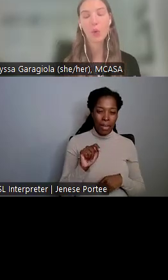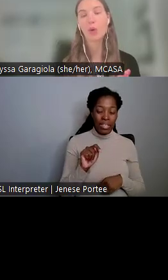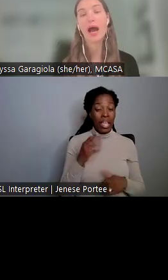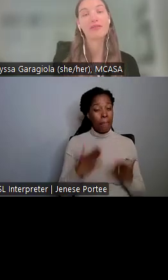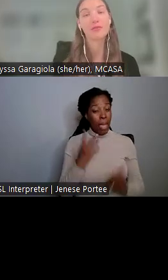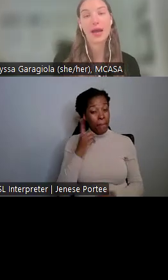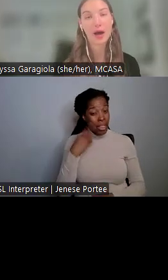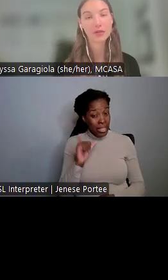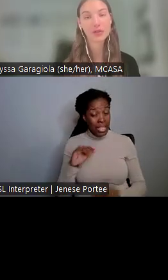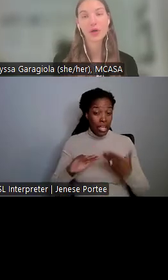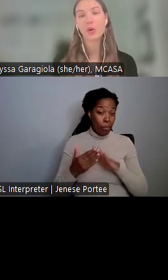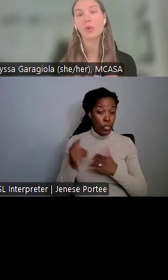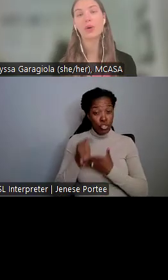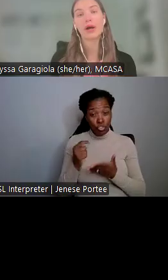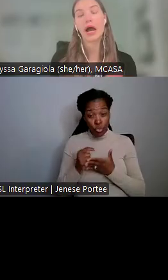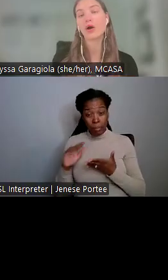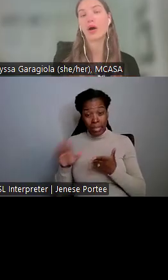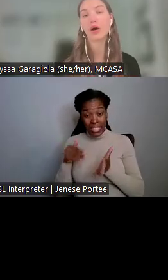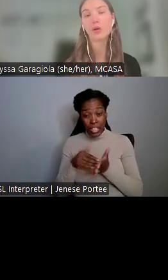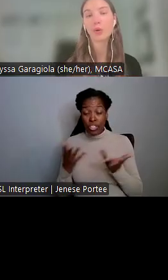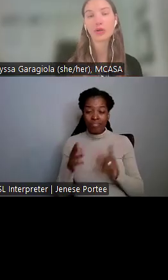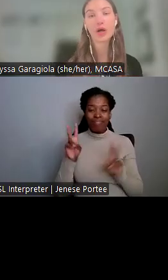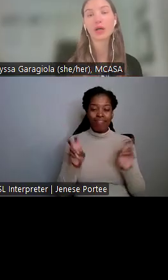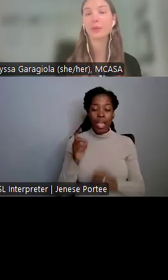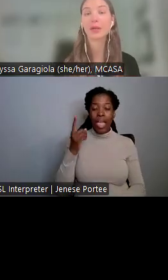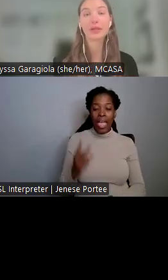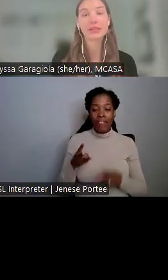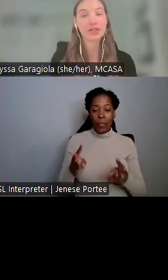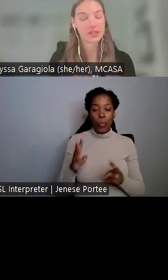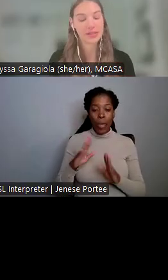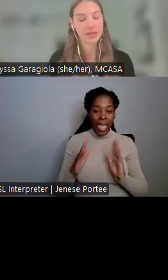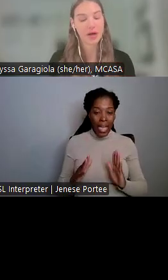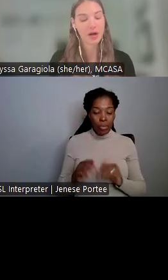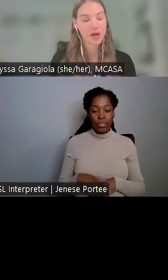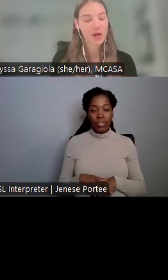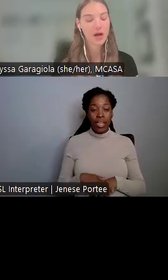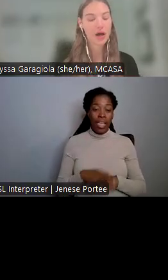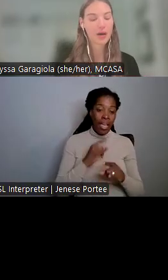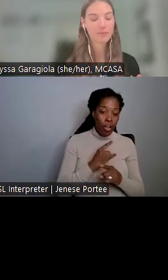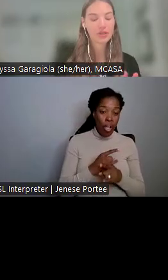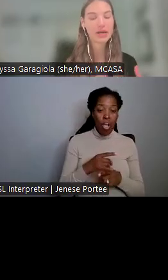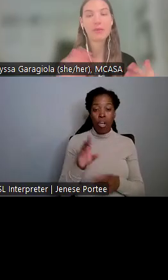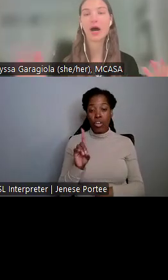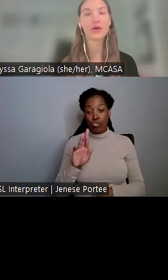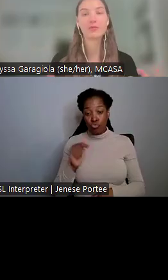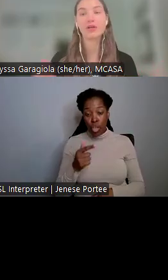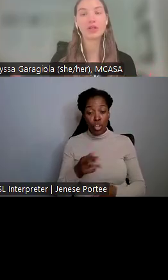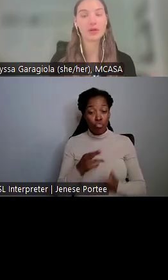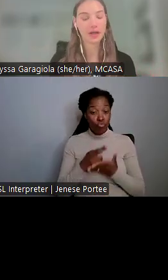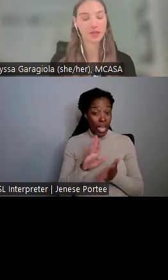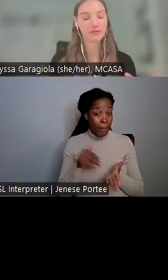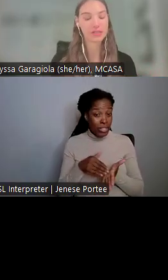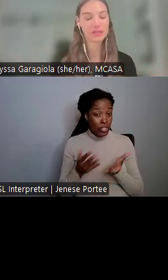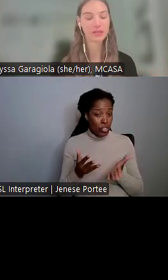center or halfway house or alcohol or drug rehabilitation center, or some other